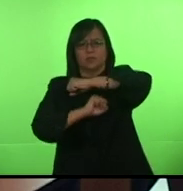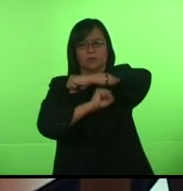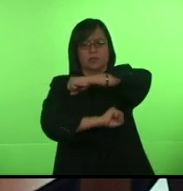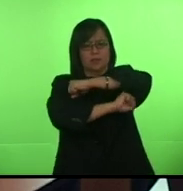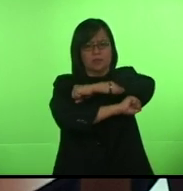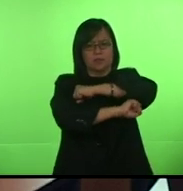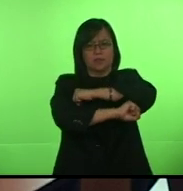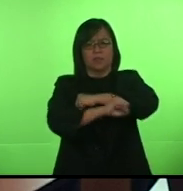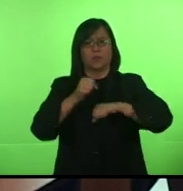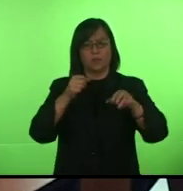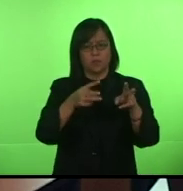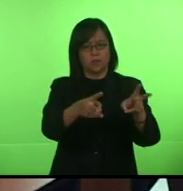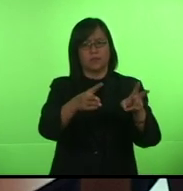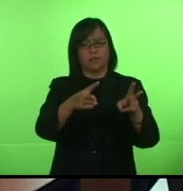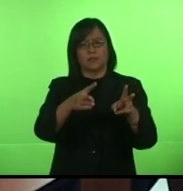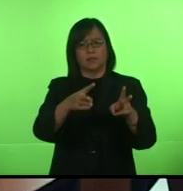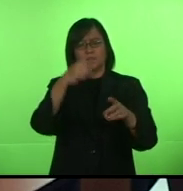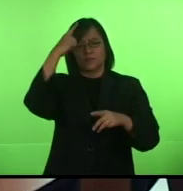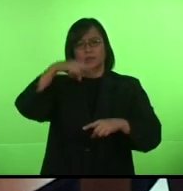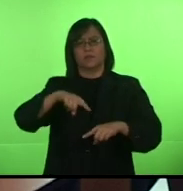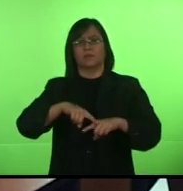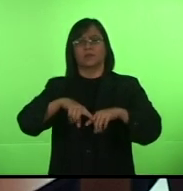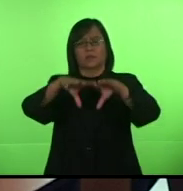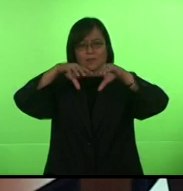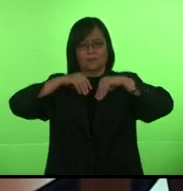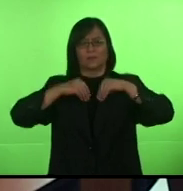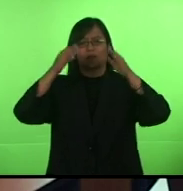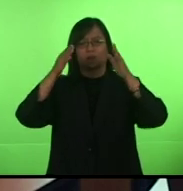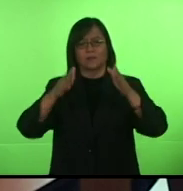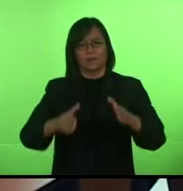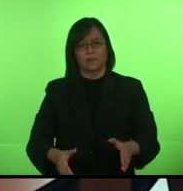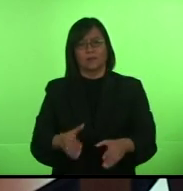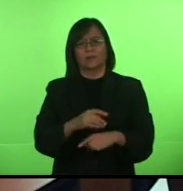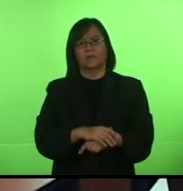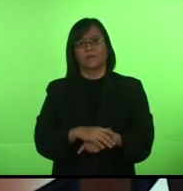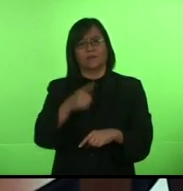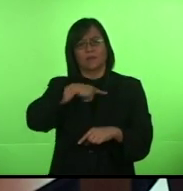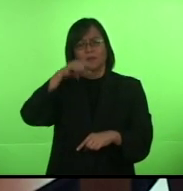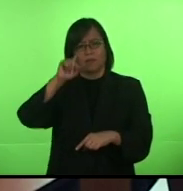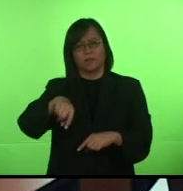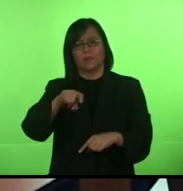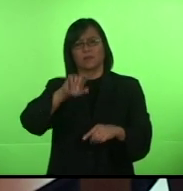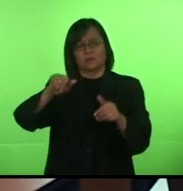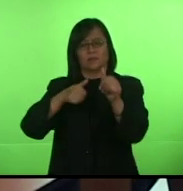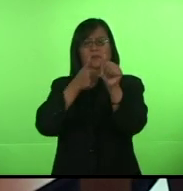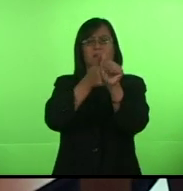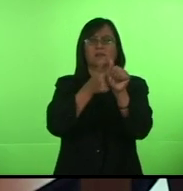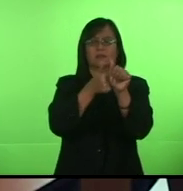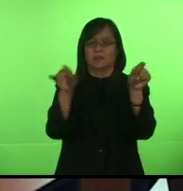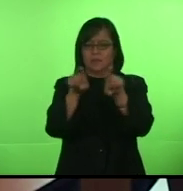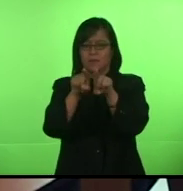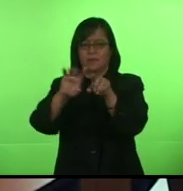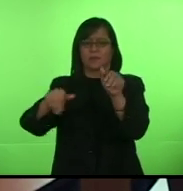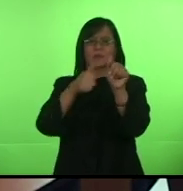for those which precede should be in accordance with those that follow. Okay?